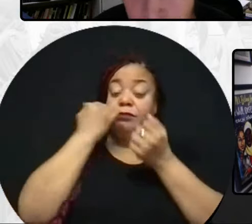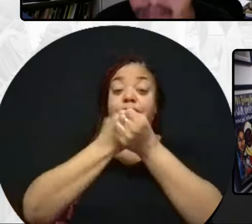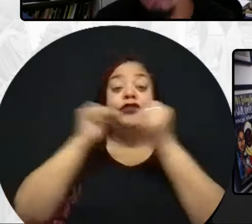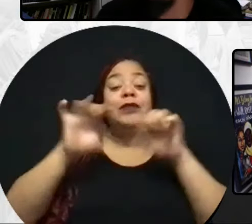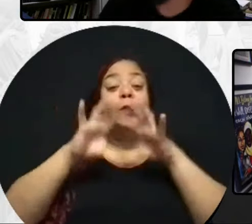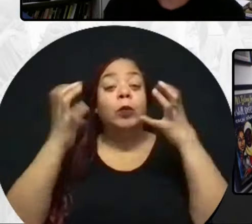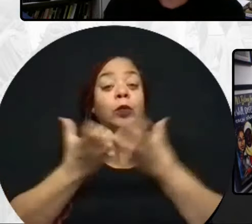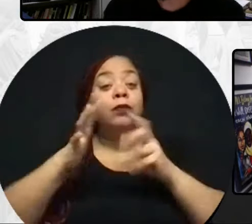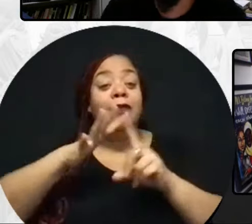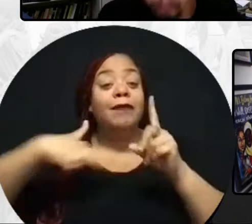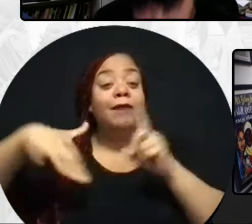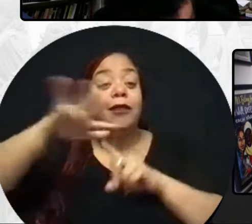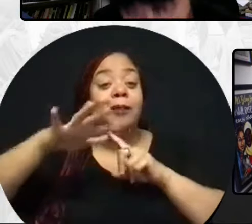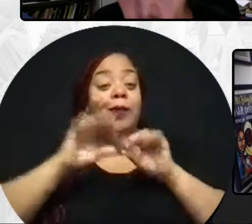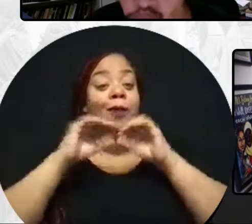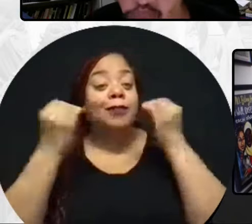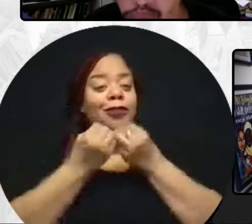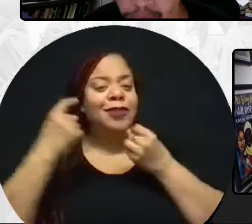let that roll?